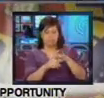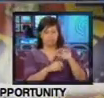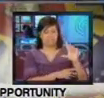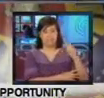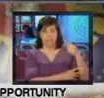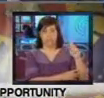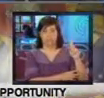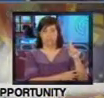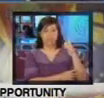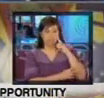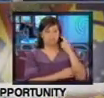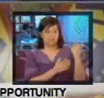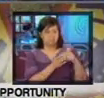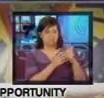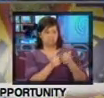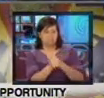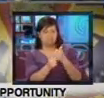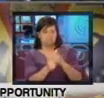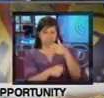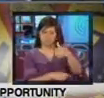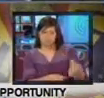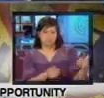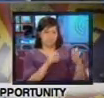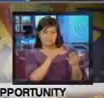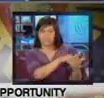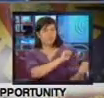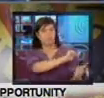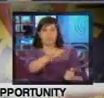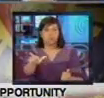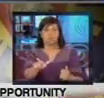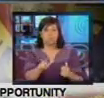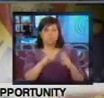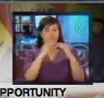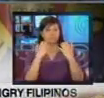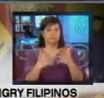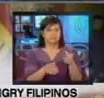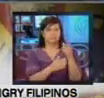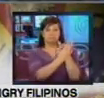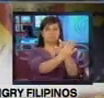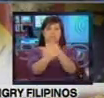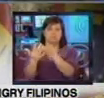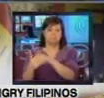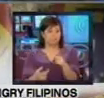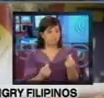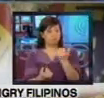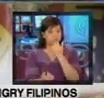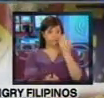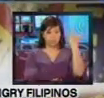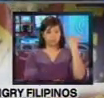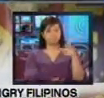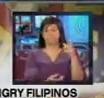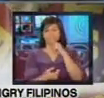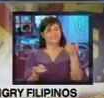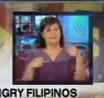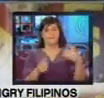government guys will go after us. He has drawn the line on the sand against everybody in that house. Right. Mm-hmm. And said, what you did before, it's not going to